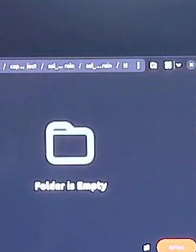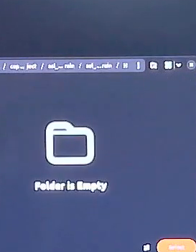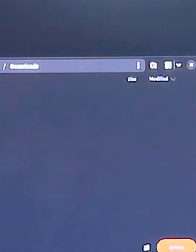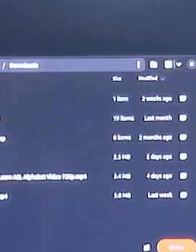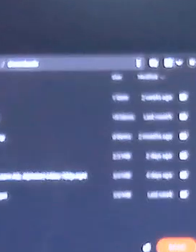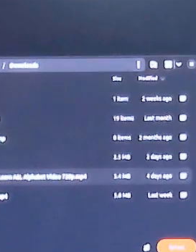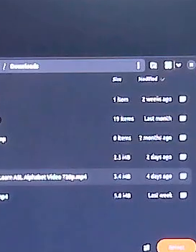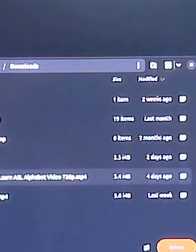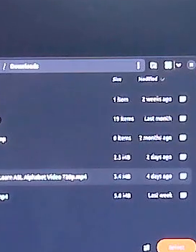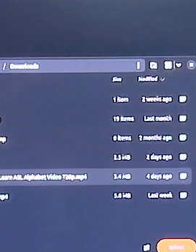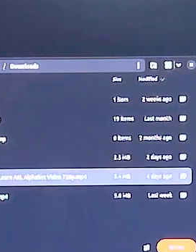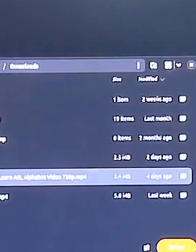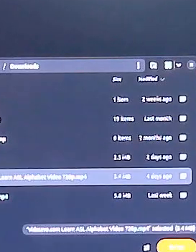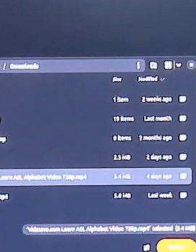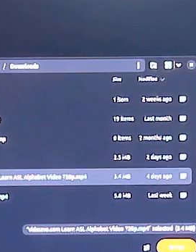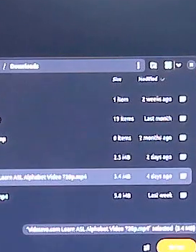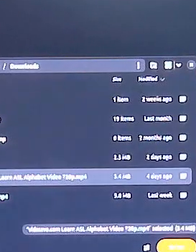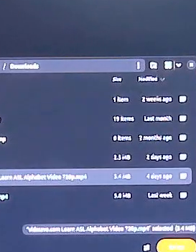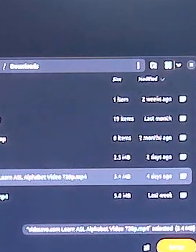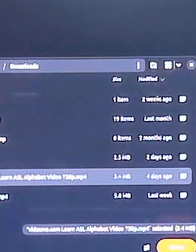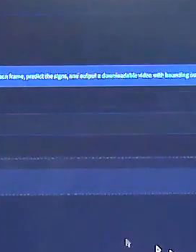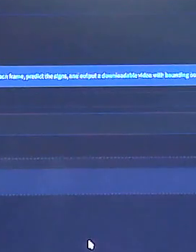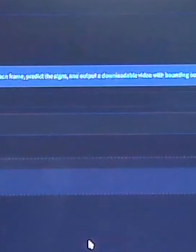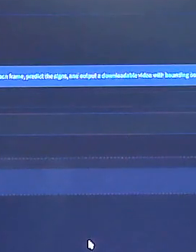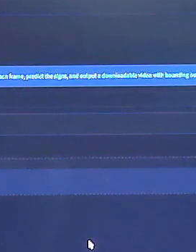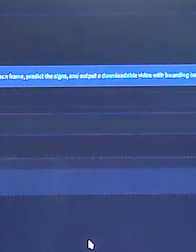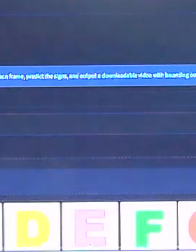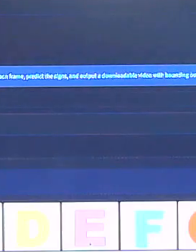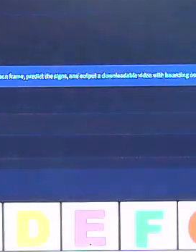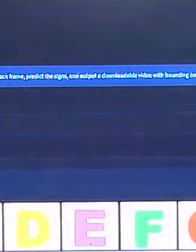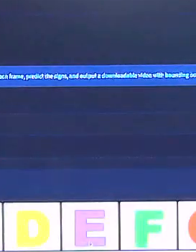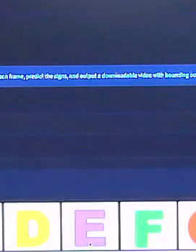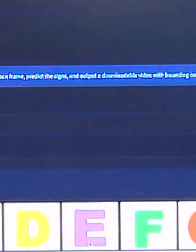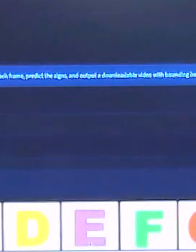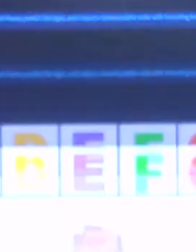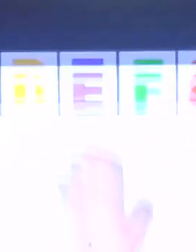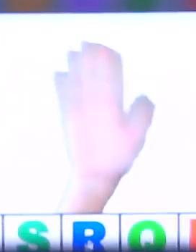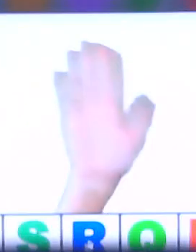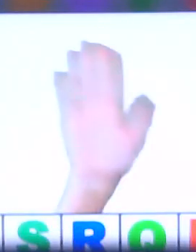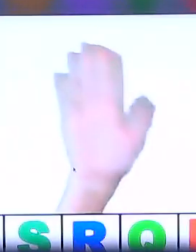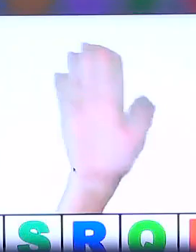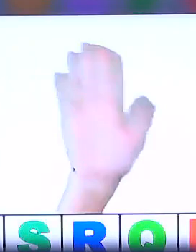videos and just get an output like uh, what is the sign language refers to.